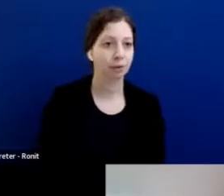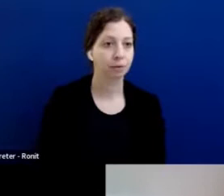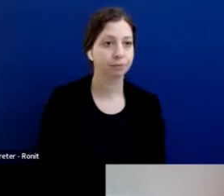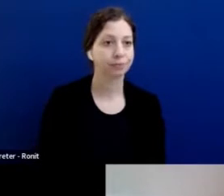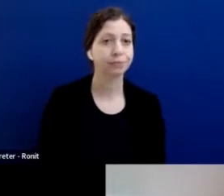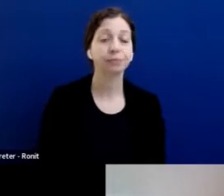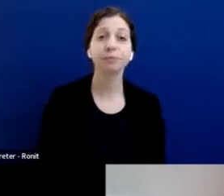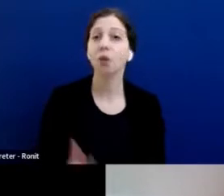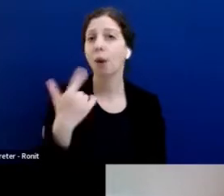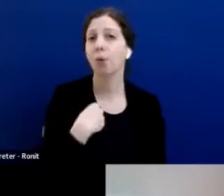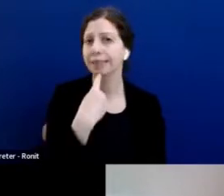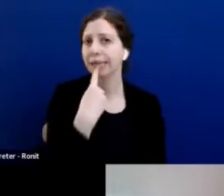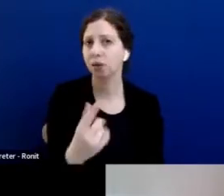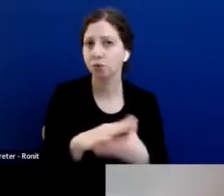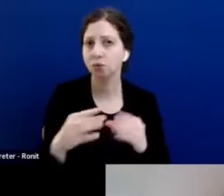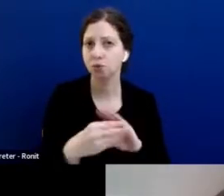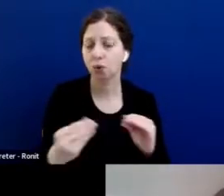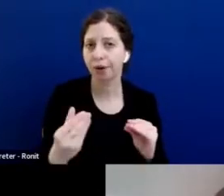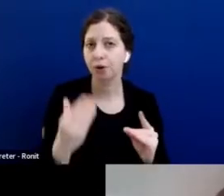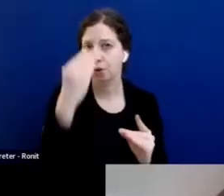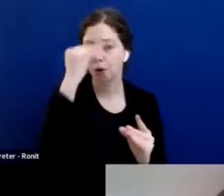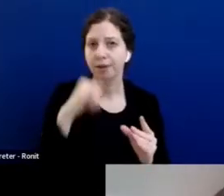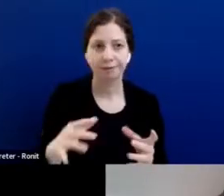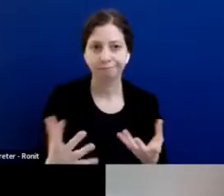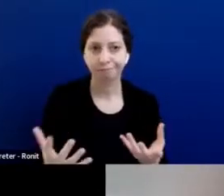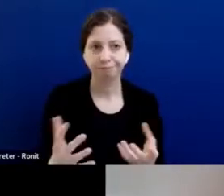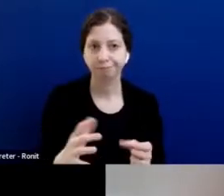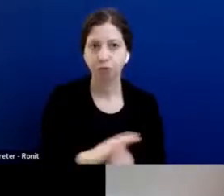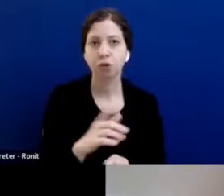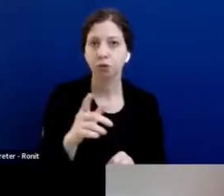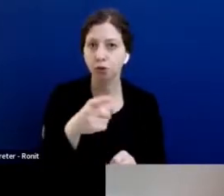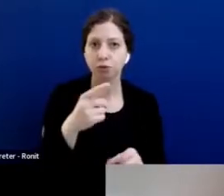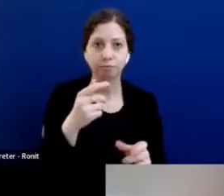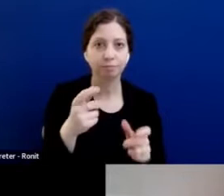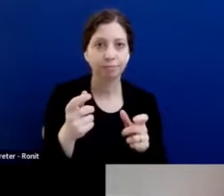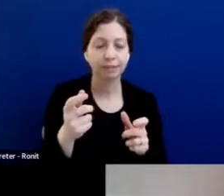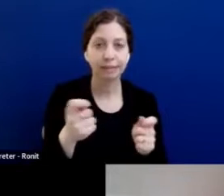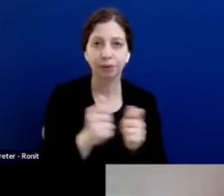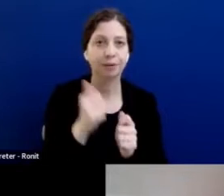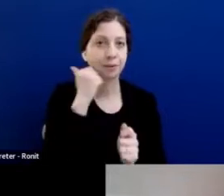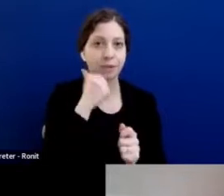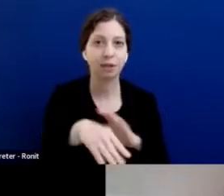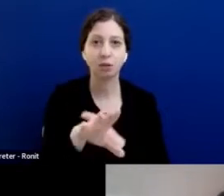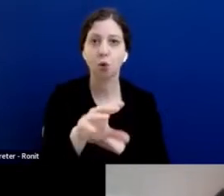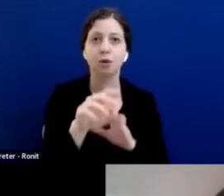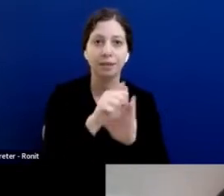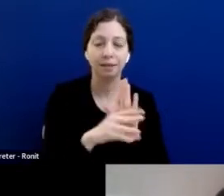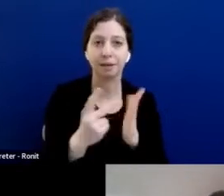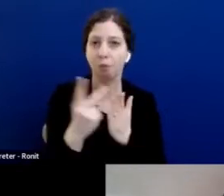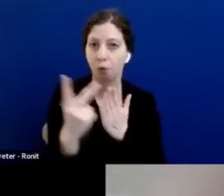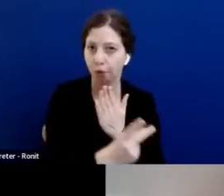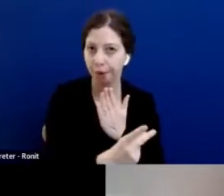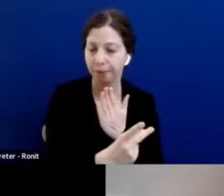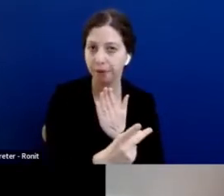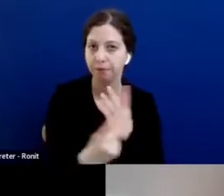So why do I tell you the story knowing full well that this is something that each of you do day in, day out in your states and in your programs?